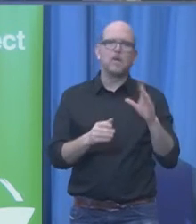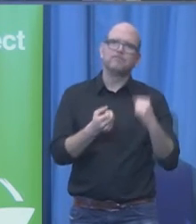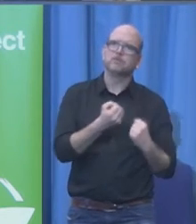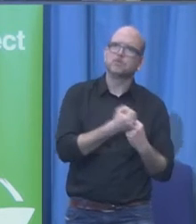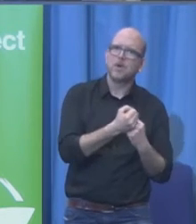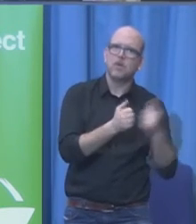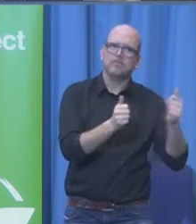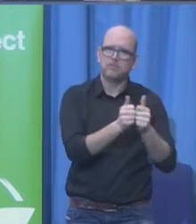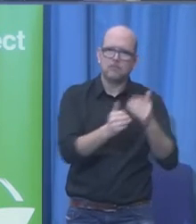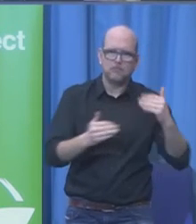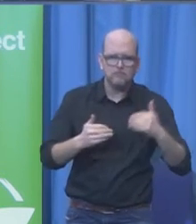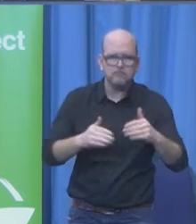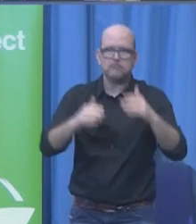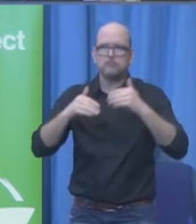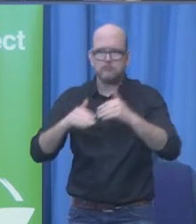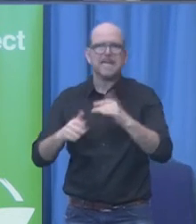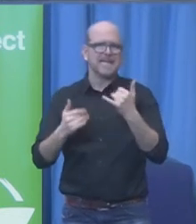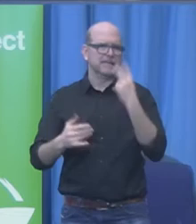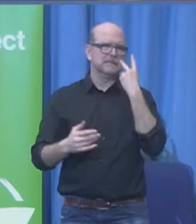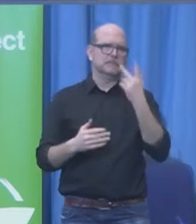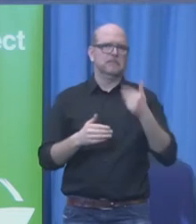ratified, I would imagine,